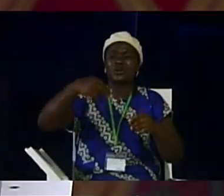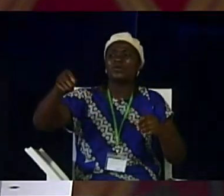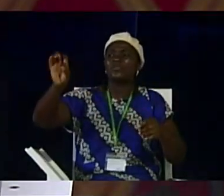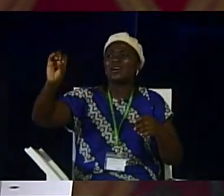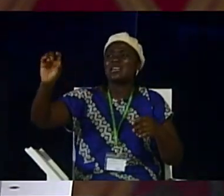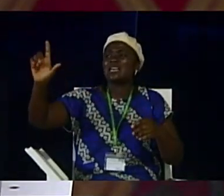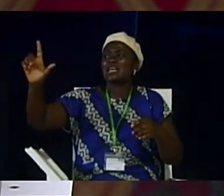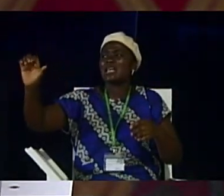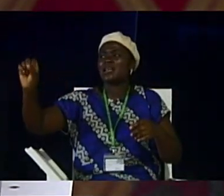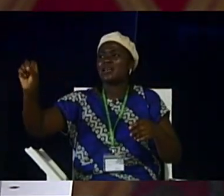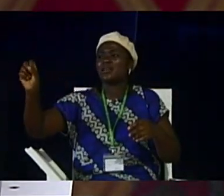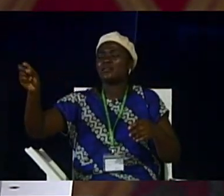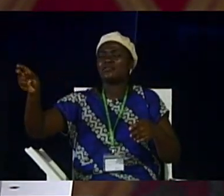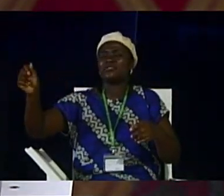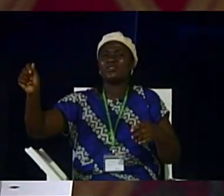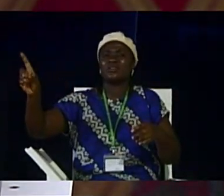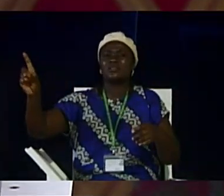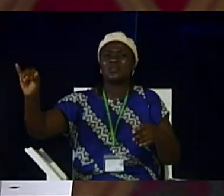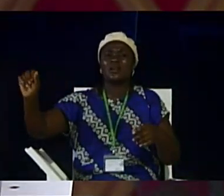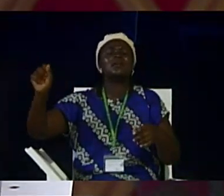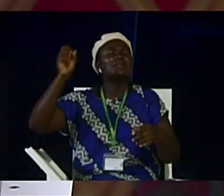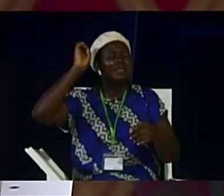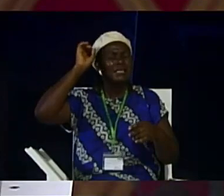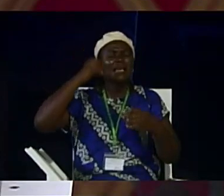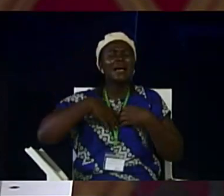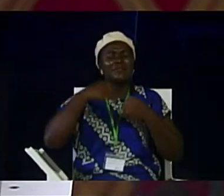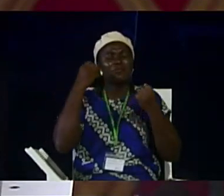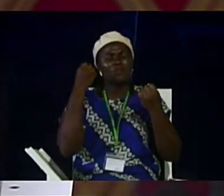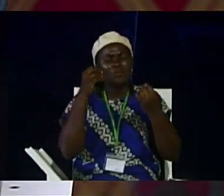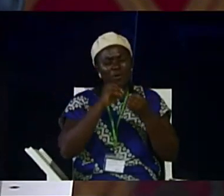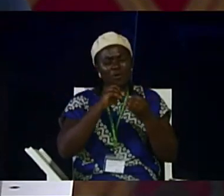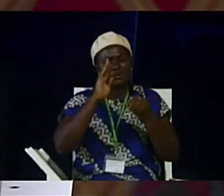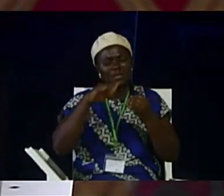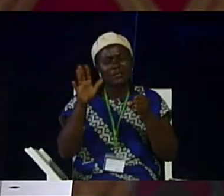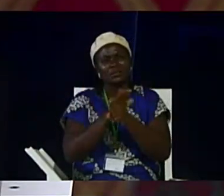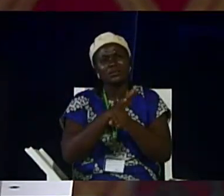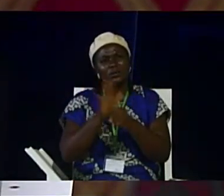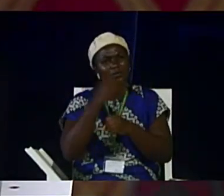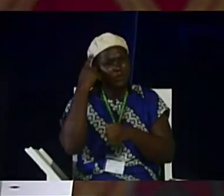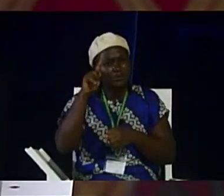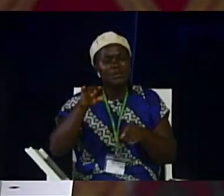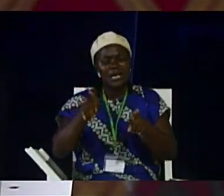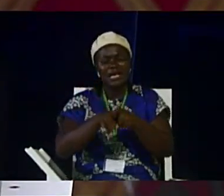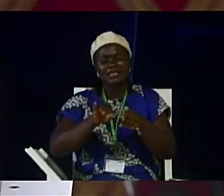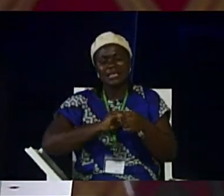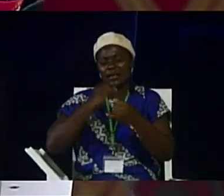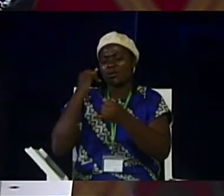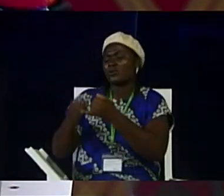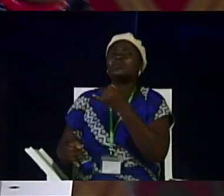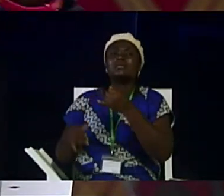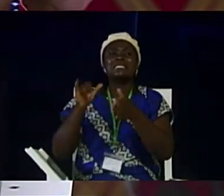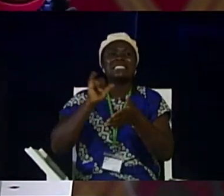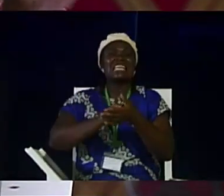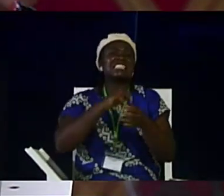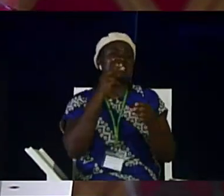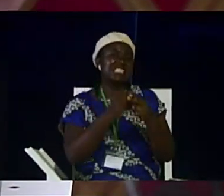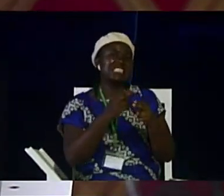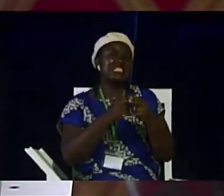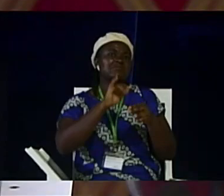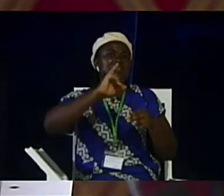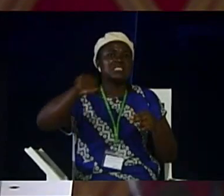he will have more than enough for you. As I conclude, that name, Jehovah